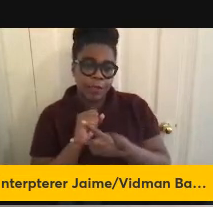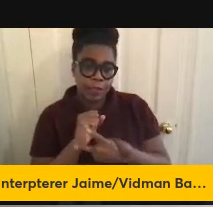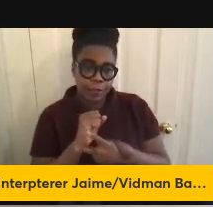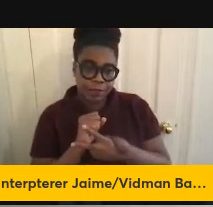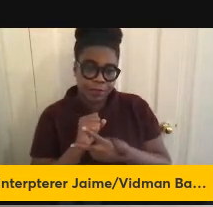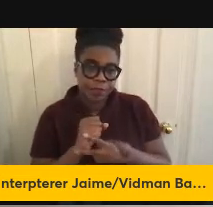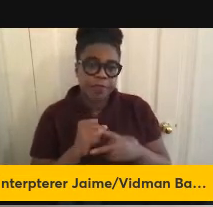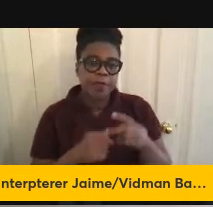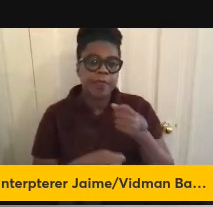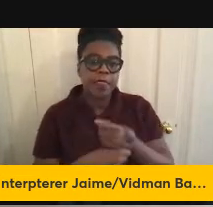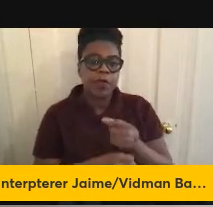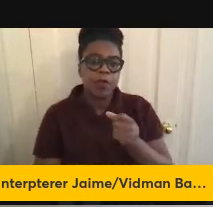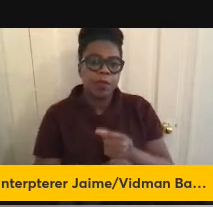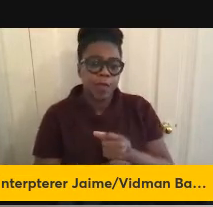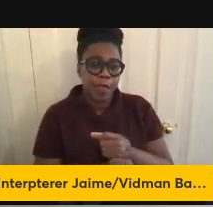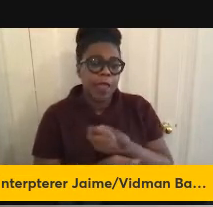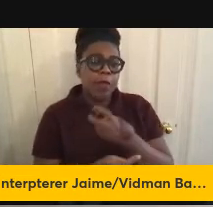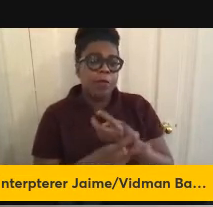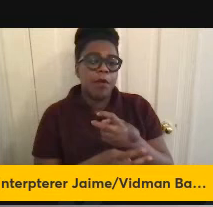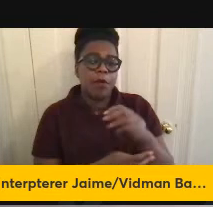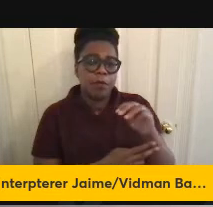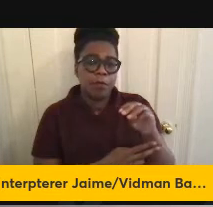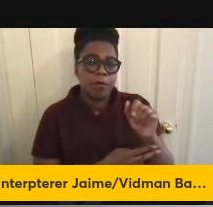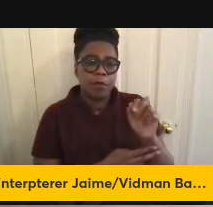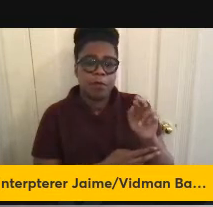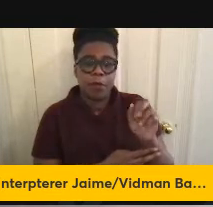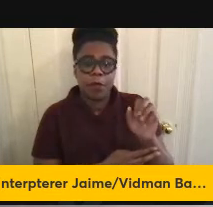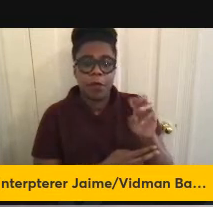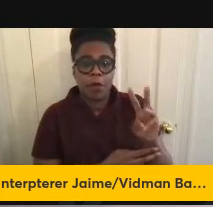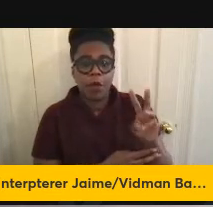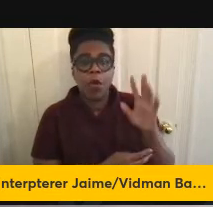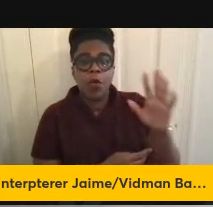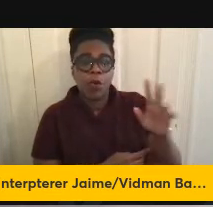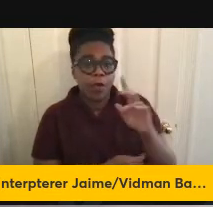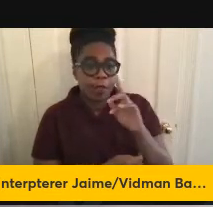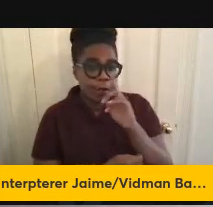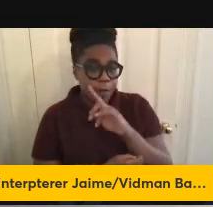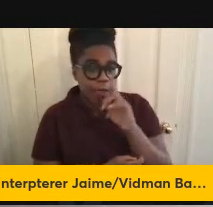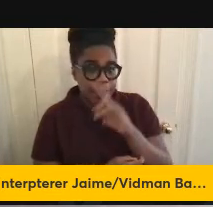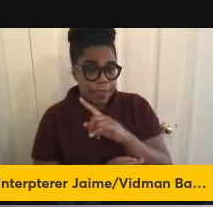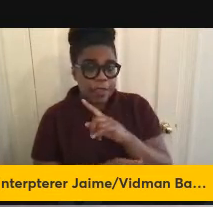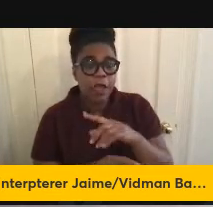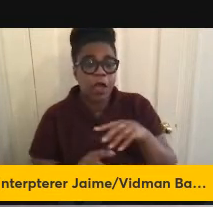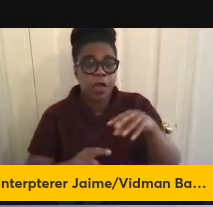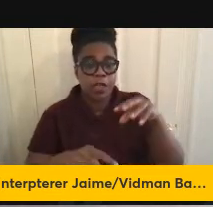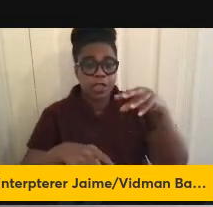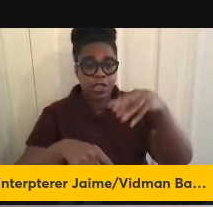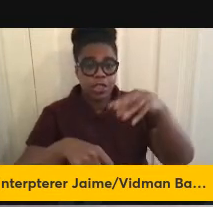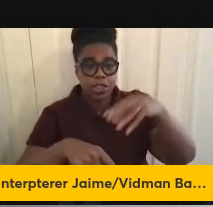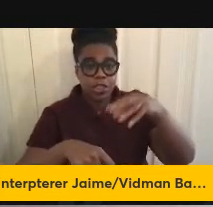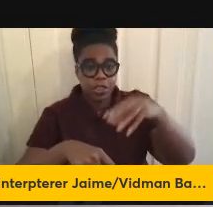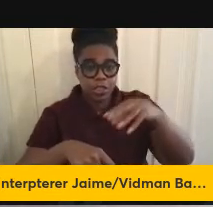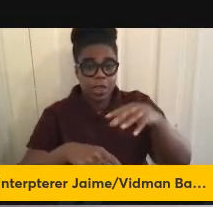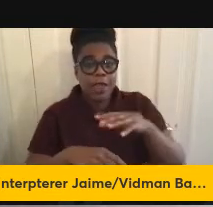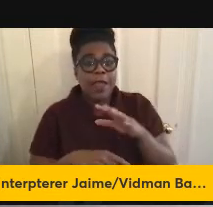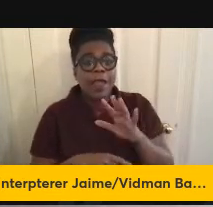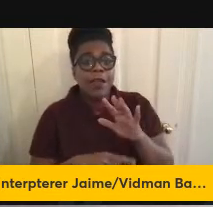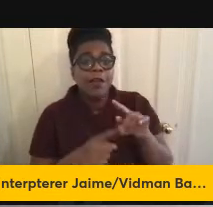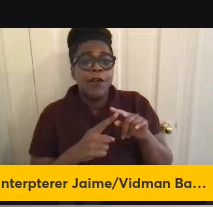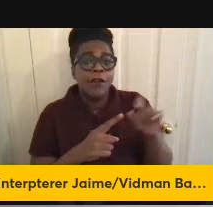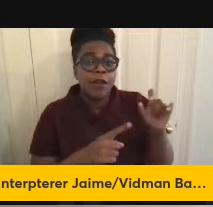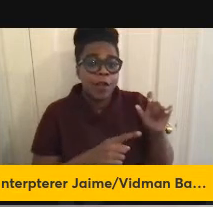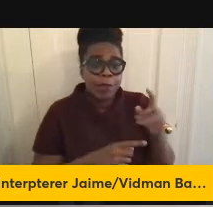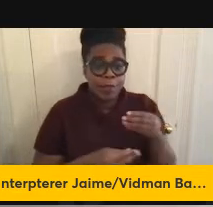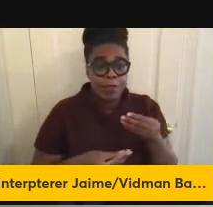we generated bone marrow chimeras where our recipient mice are irradiated and we use the bone marrow from our donor mice